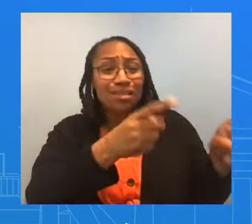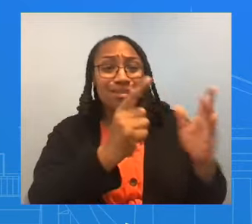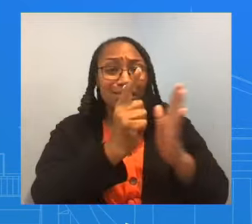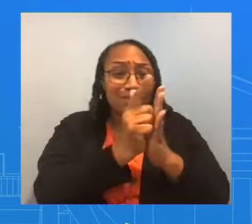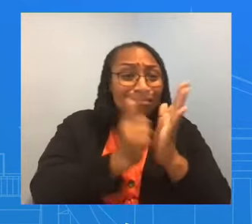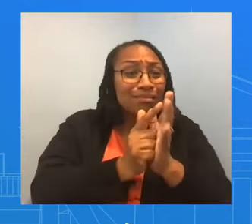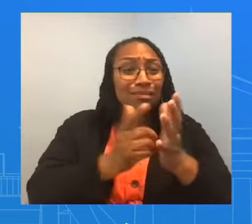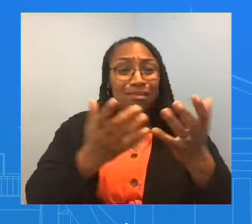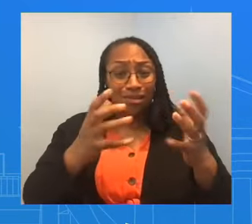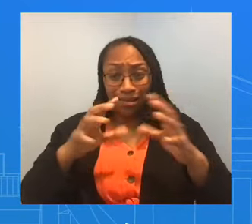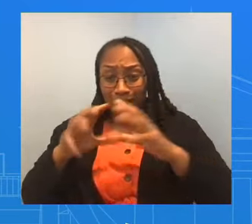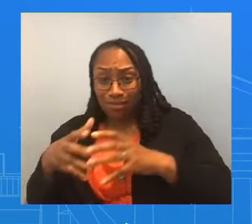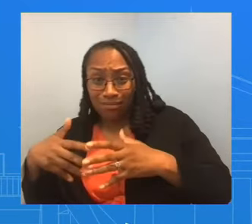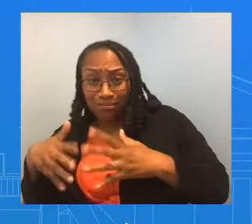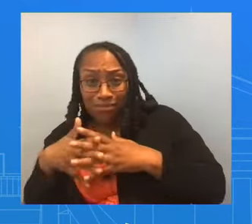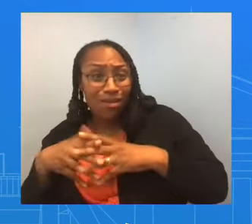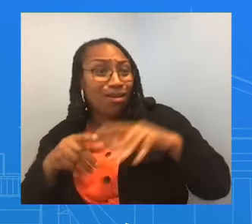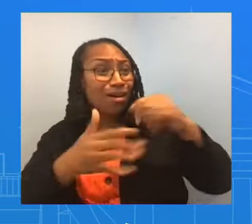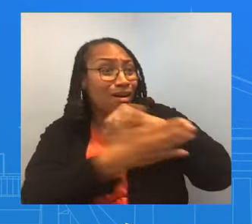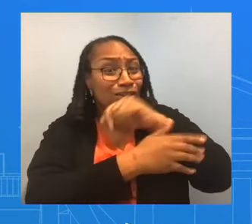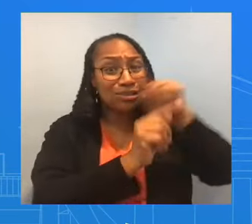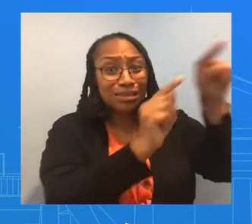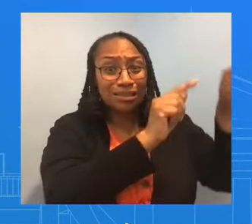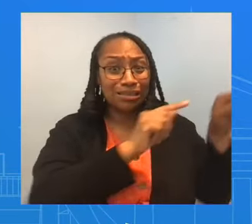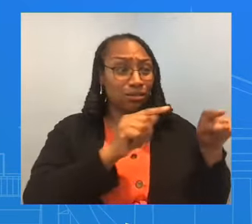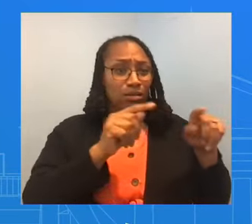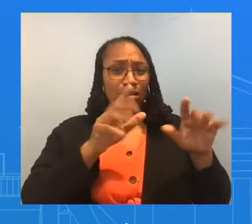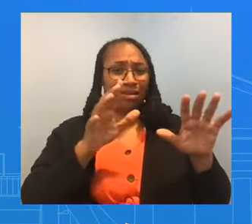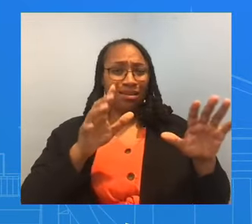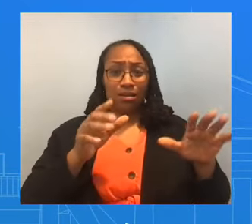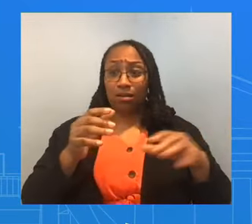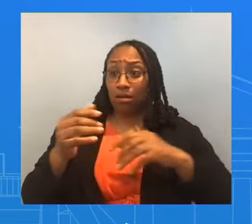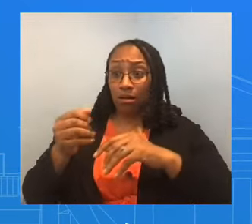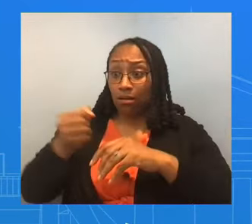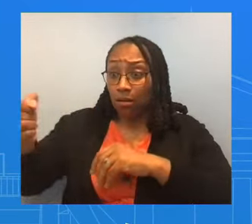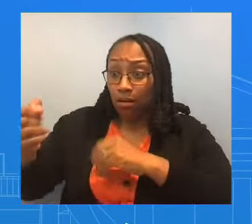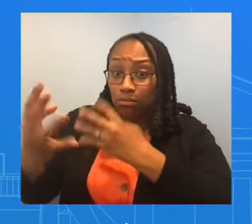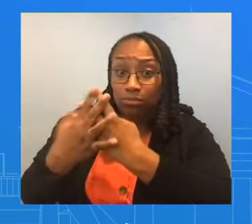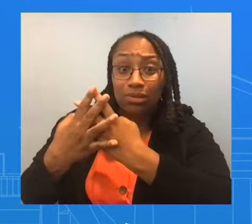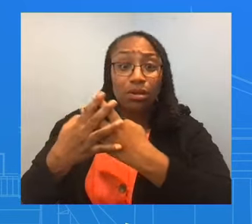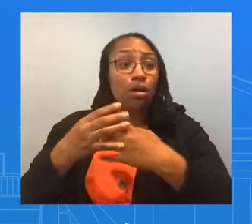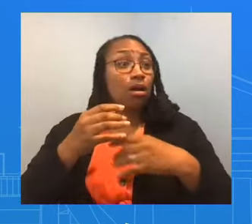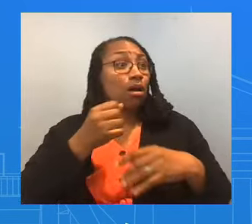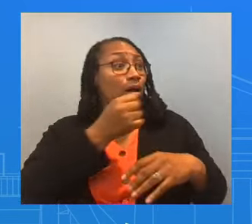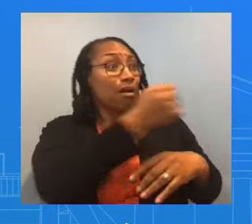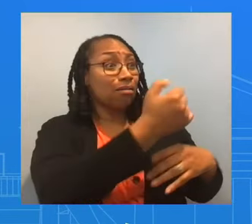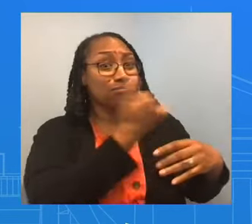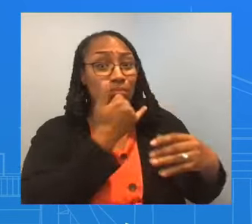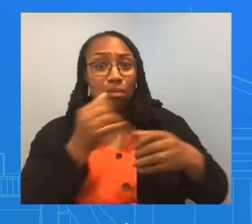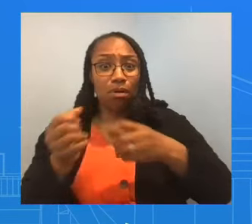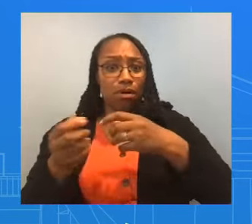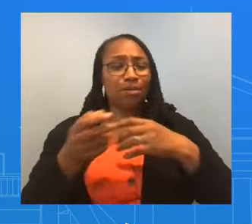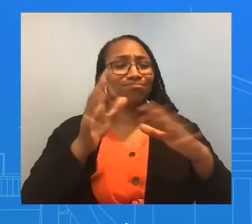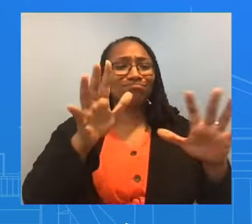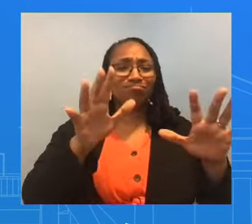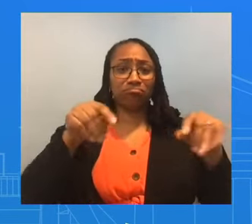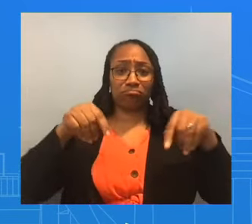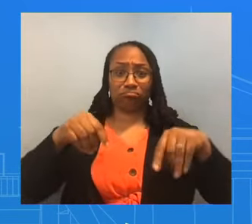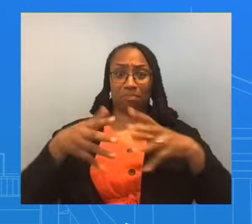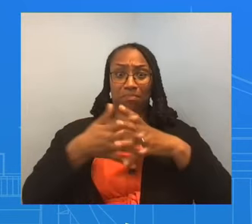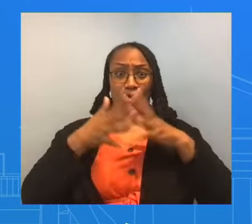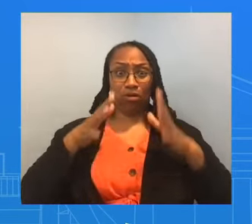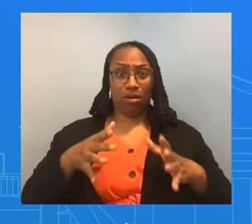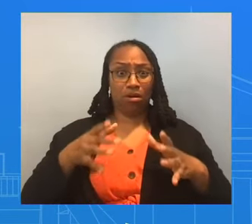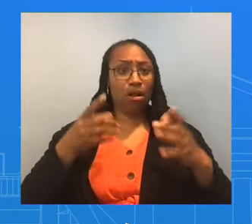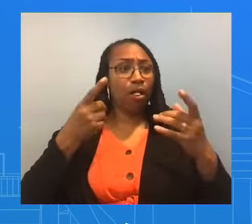wrongfully detained. But you're right. There are, some Americans are designated wrongfully detained because we know they're being detained